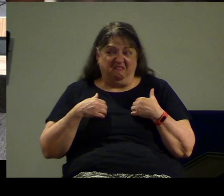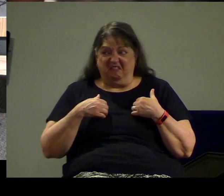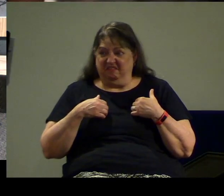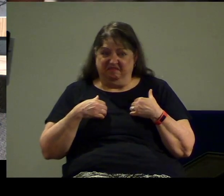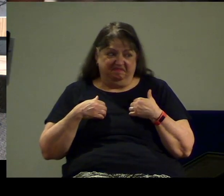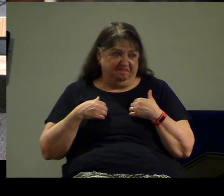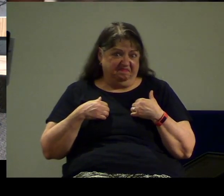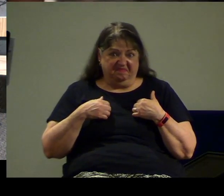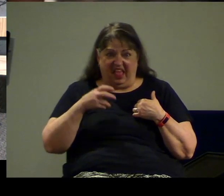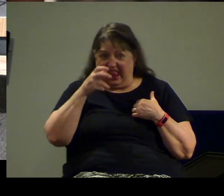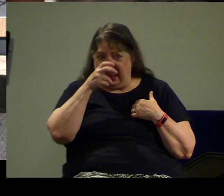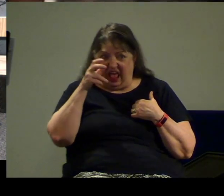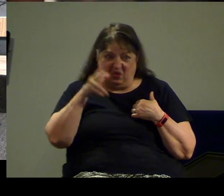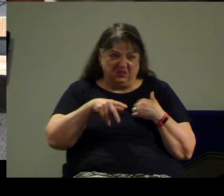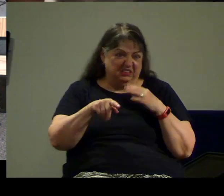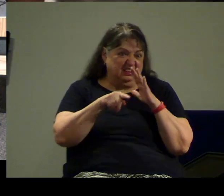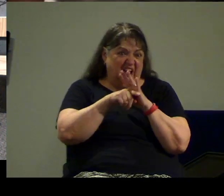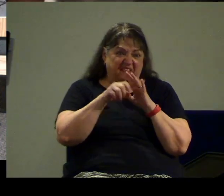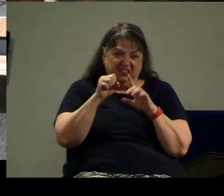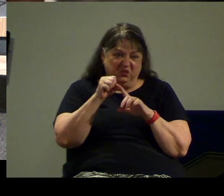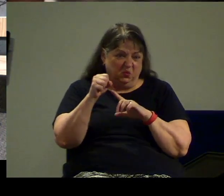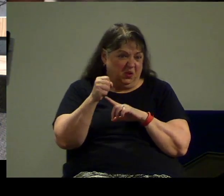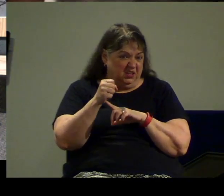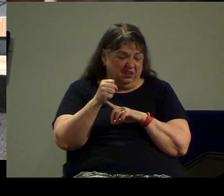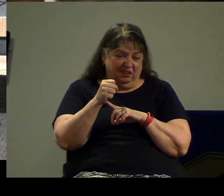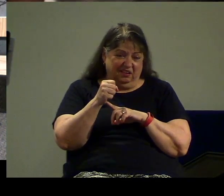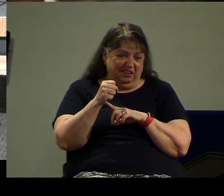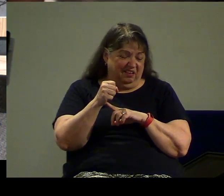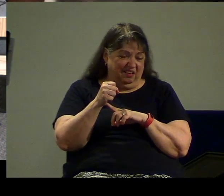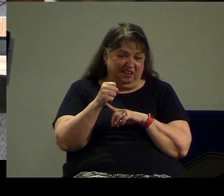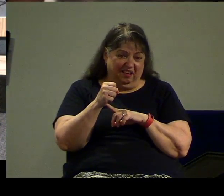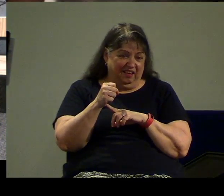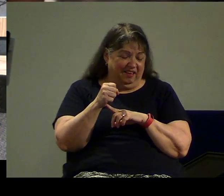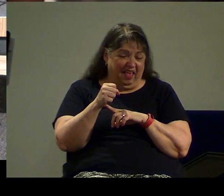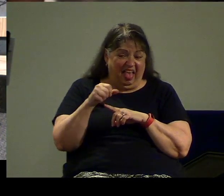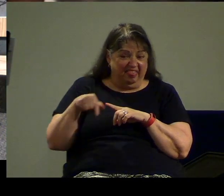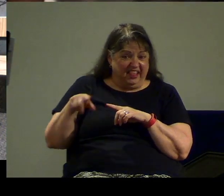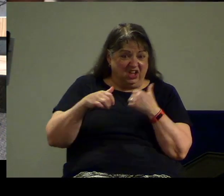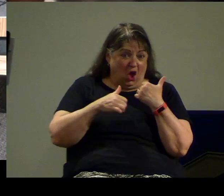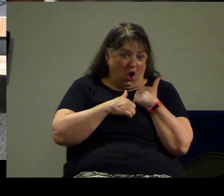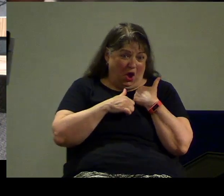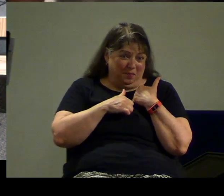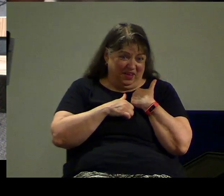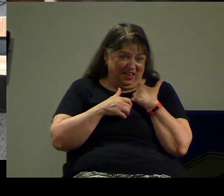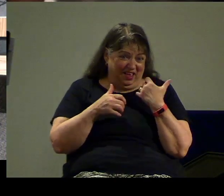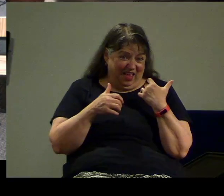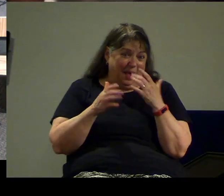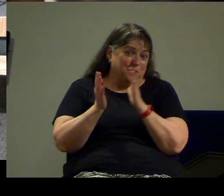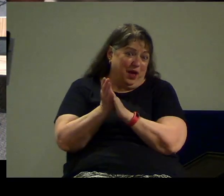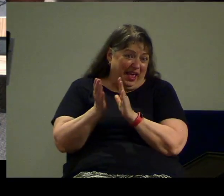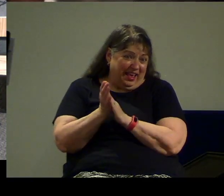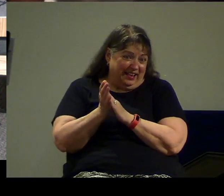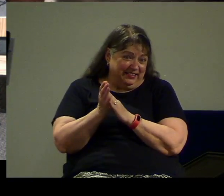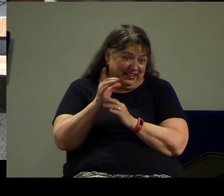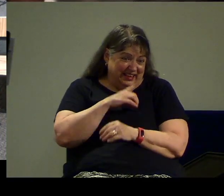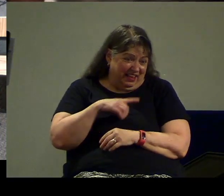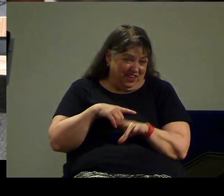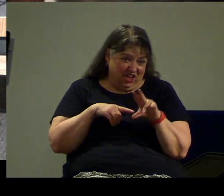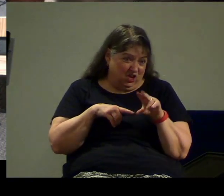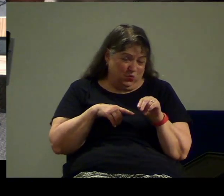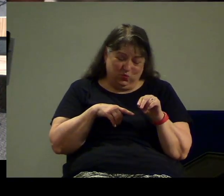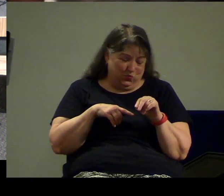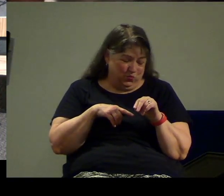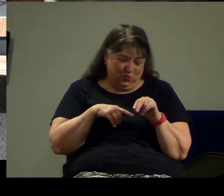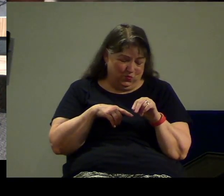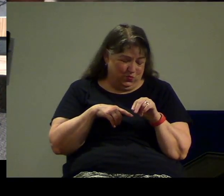not being lifted up and exalted and praised. They wanted to stone David and do him in. So who